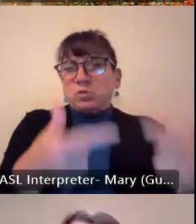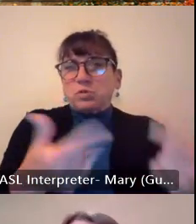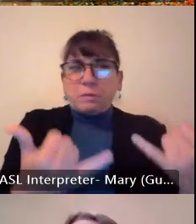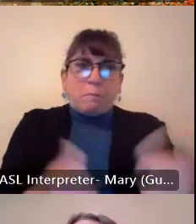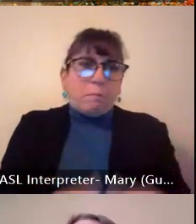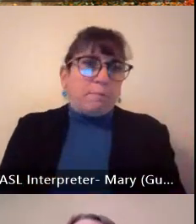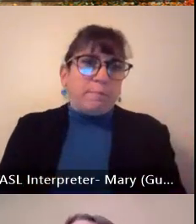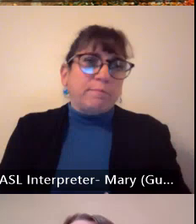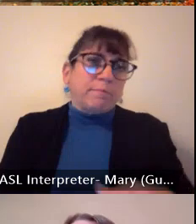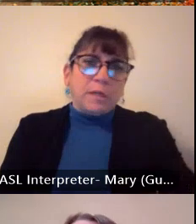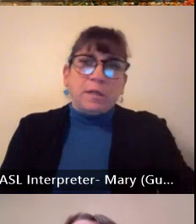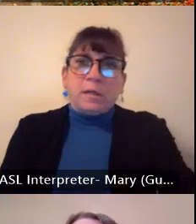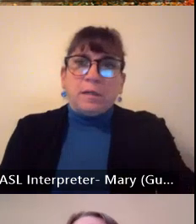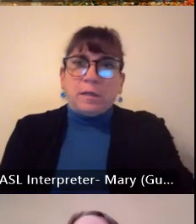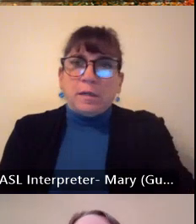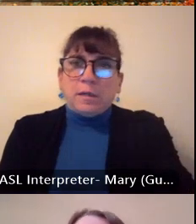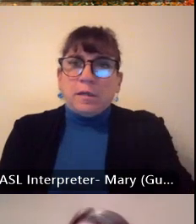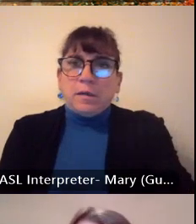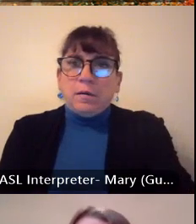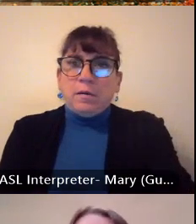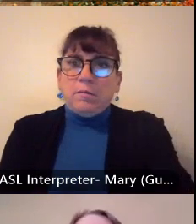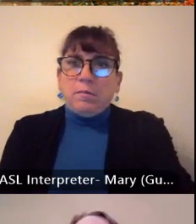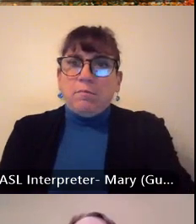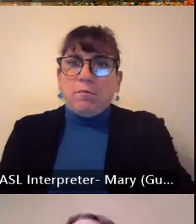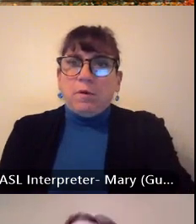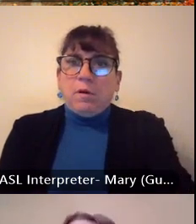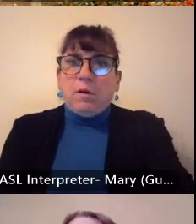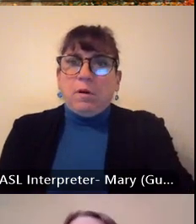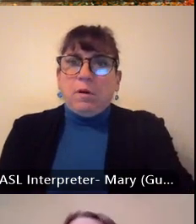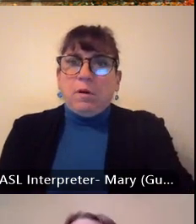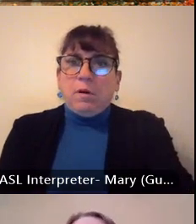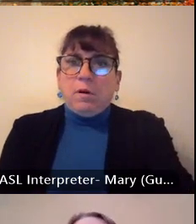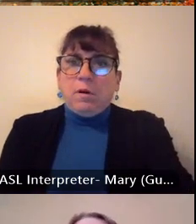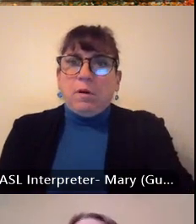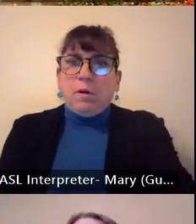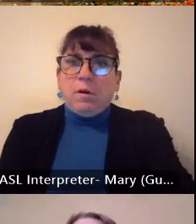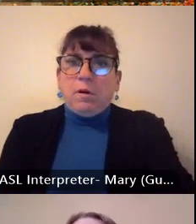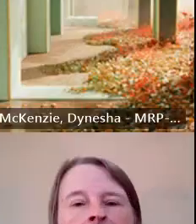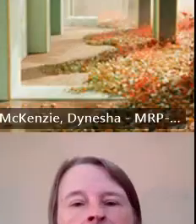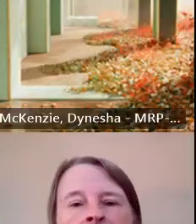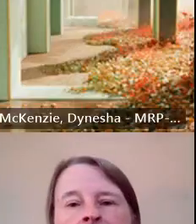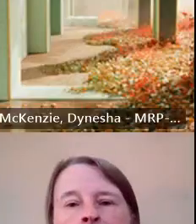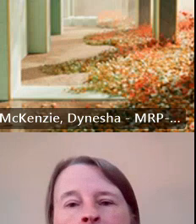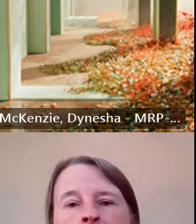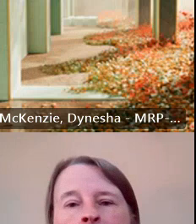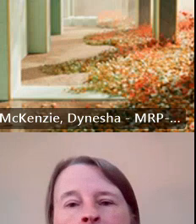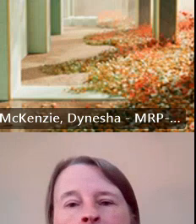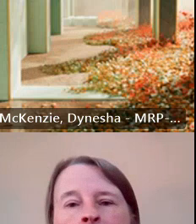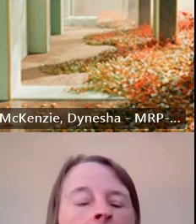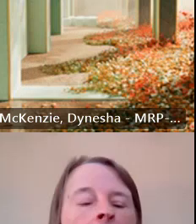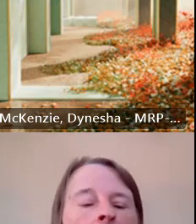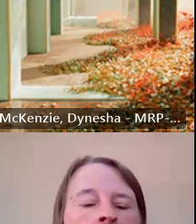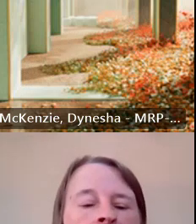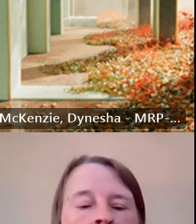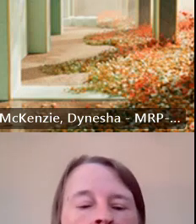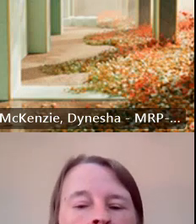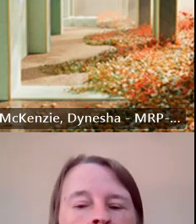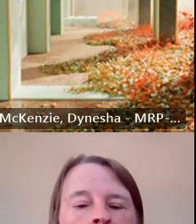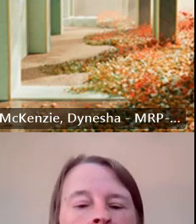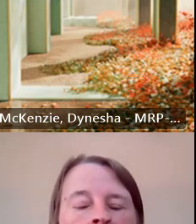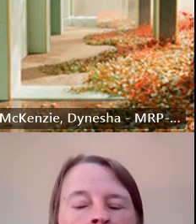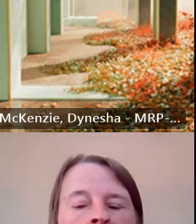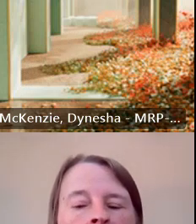hour on it. It's a lot, but just know that there is a tally of